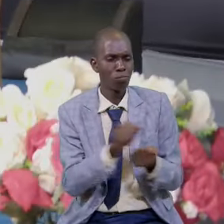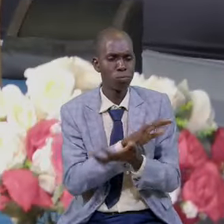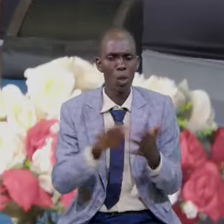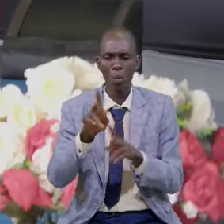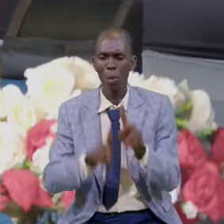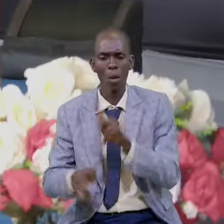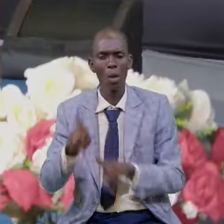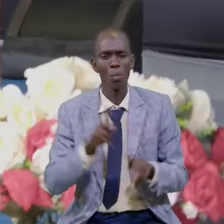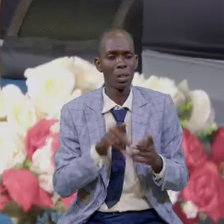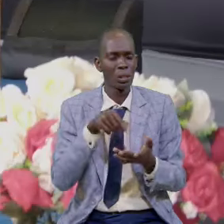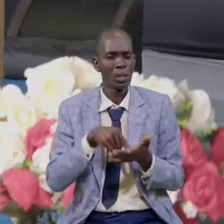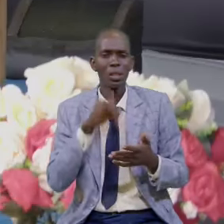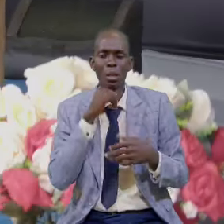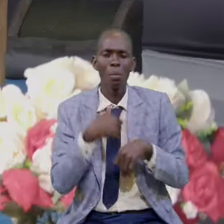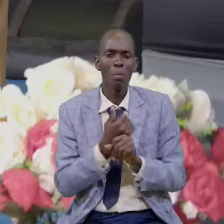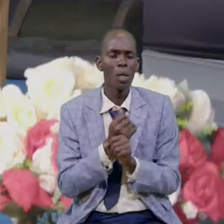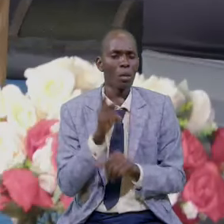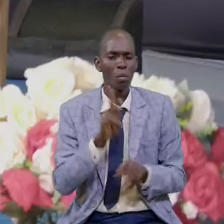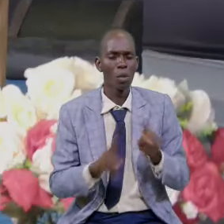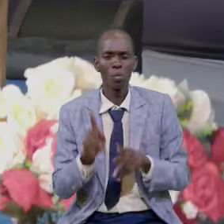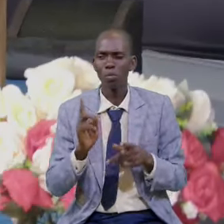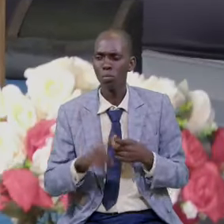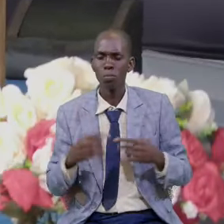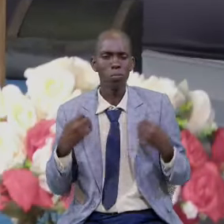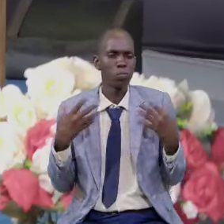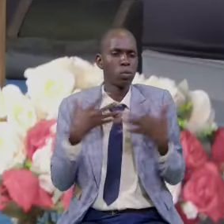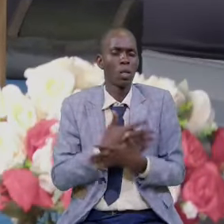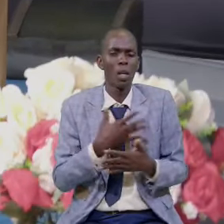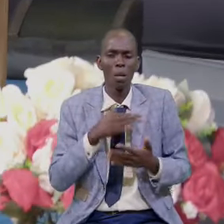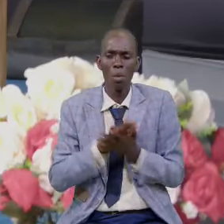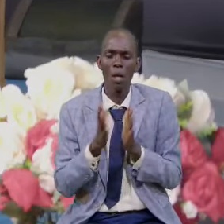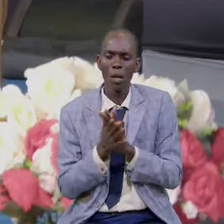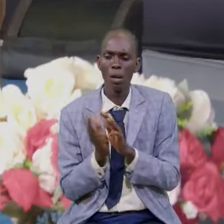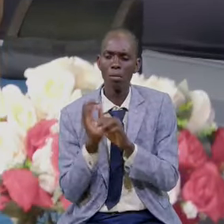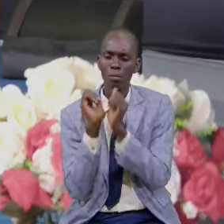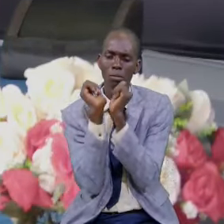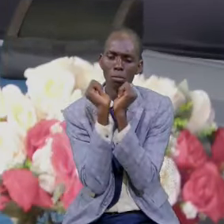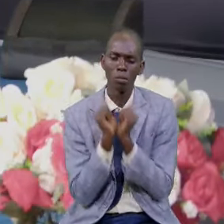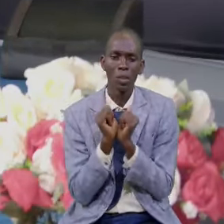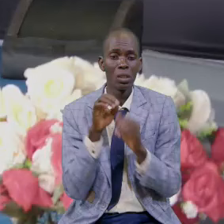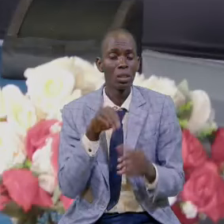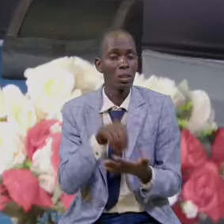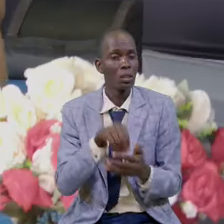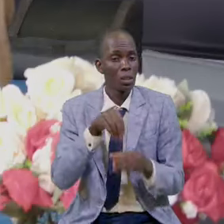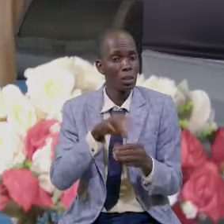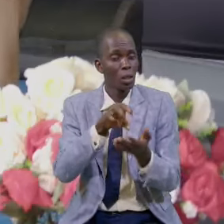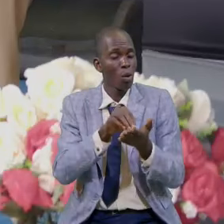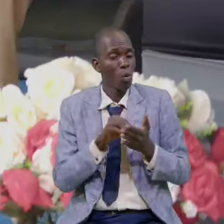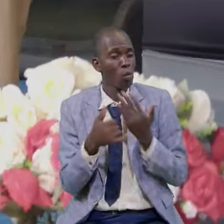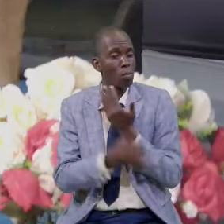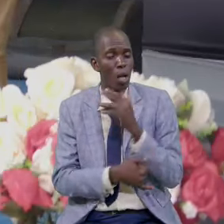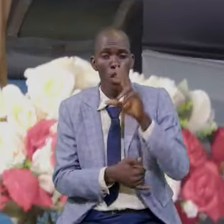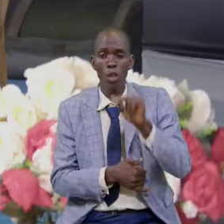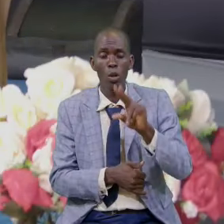them subservient. And they become slaves in their own native land. No, it will not happen. When you